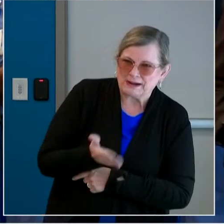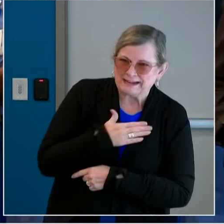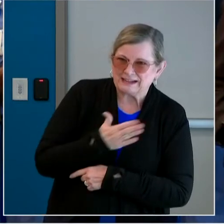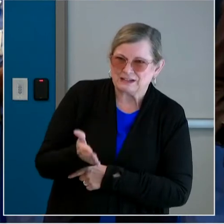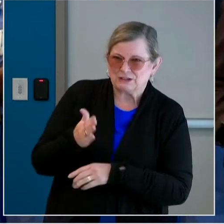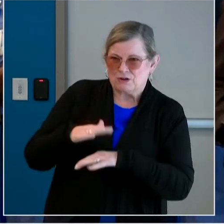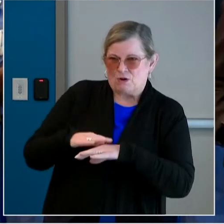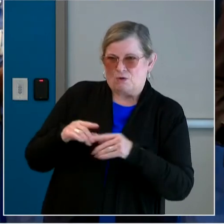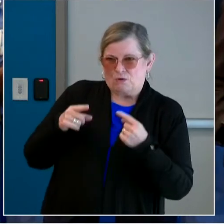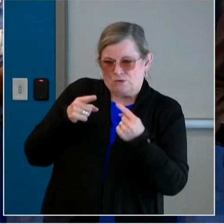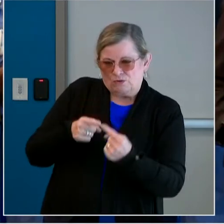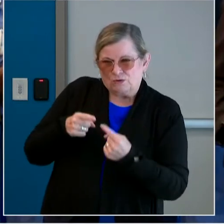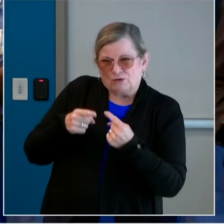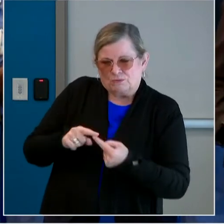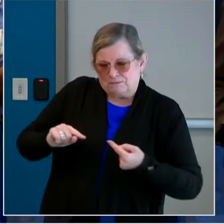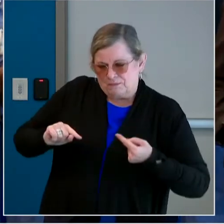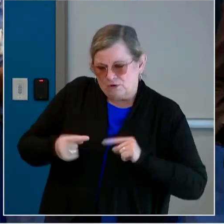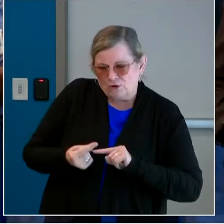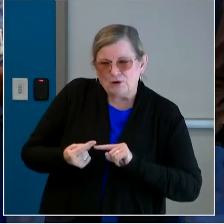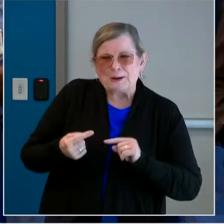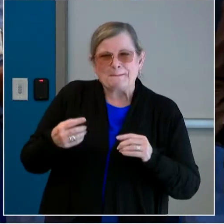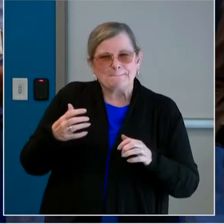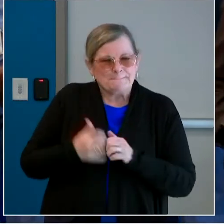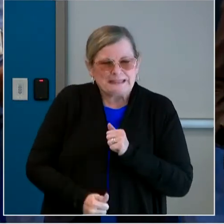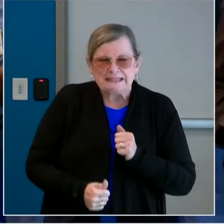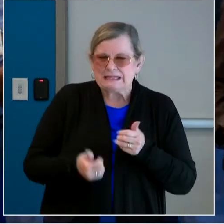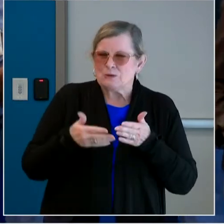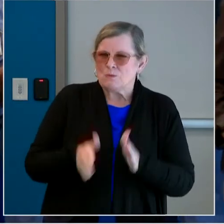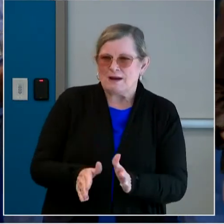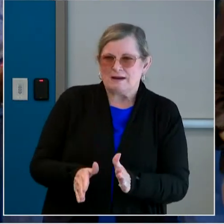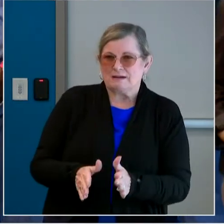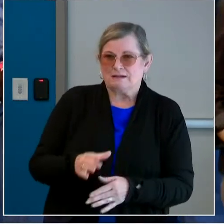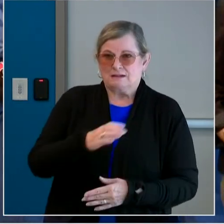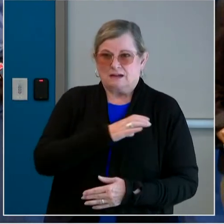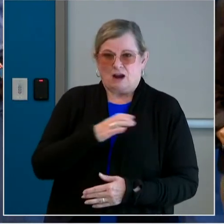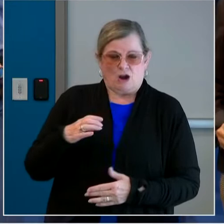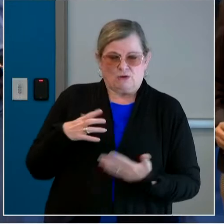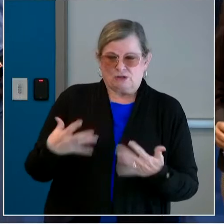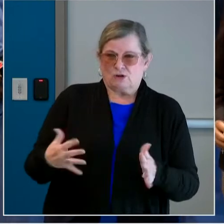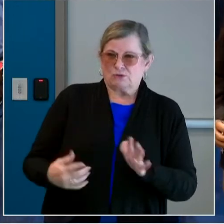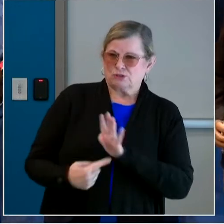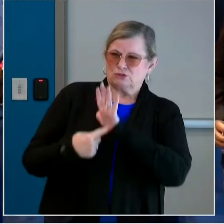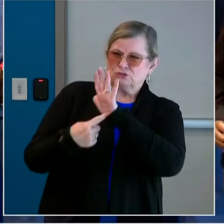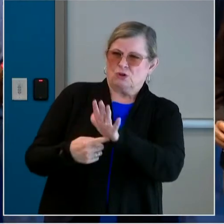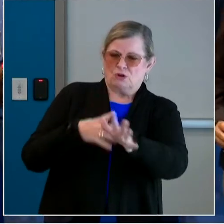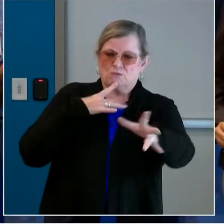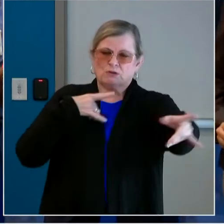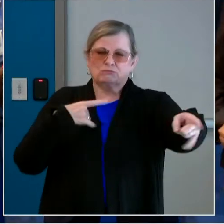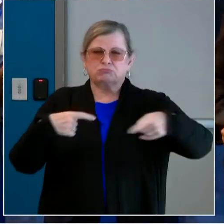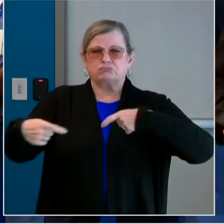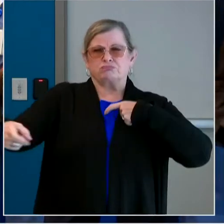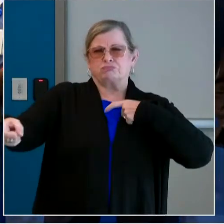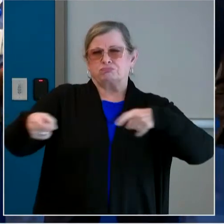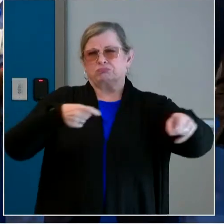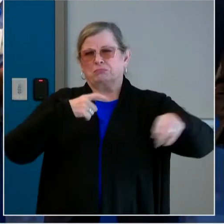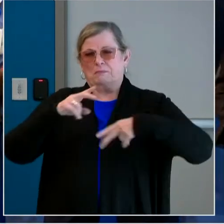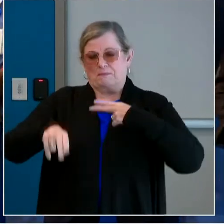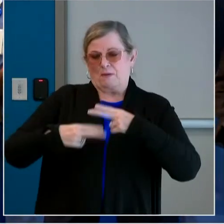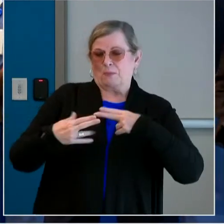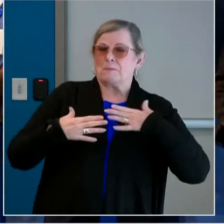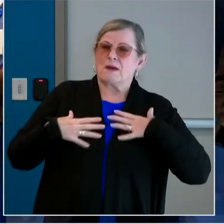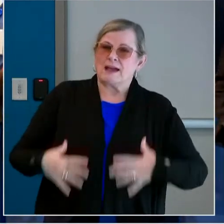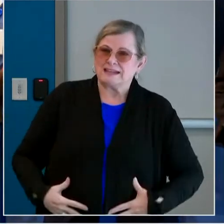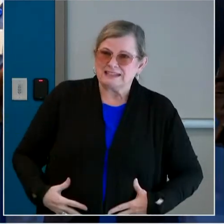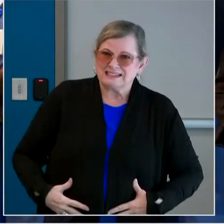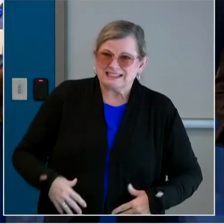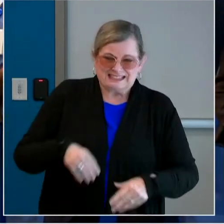Norton always points out. Congress has shown that they will legislate about the bodies of women in the District of Columbia. That